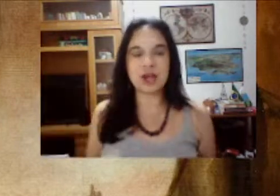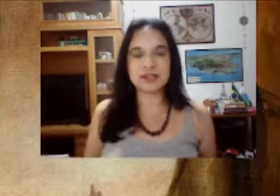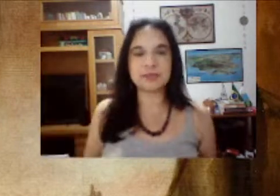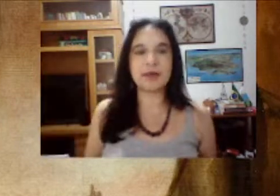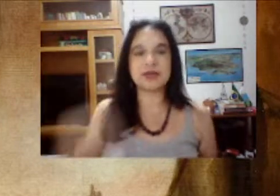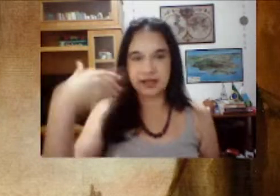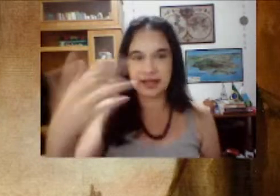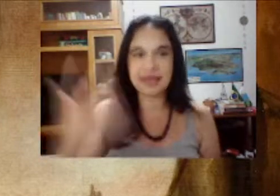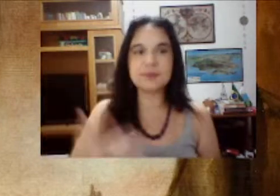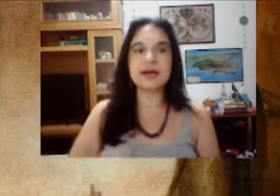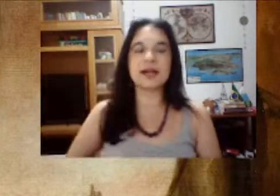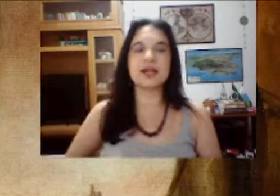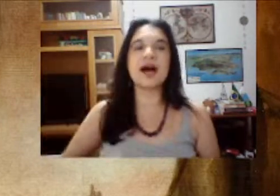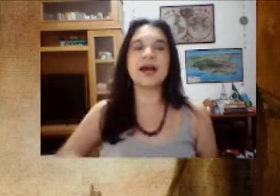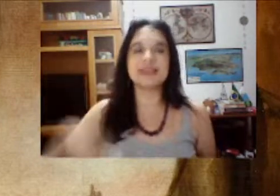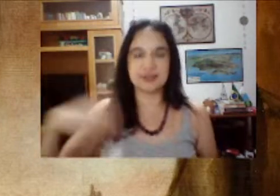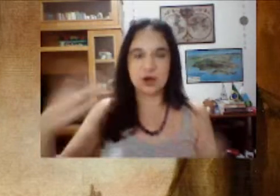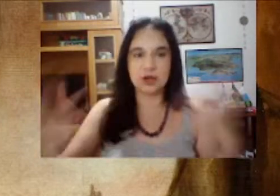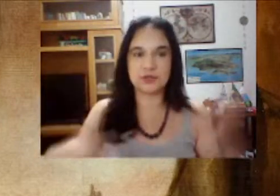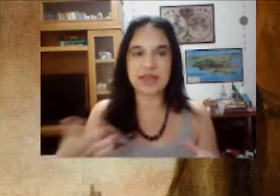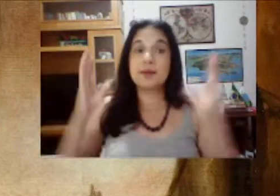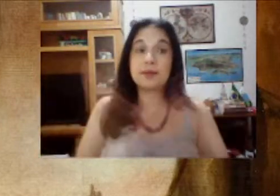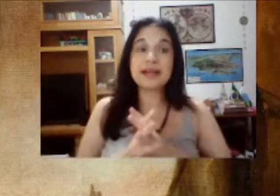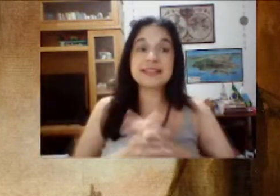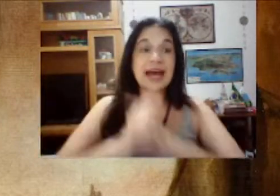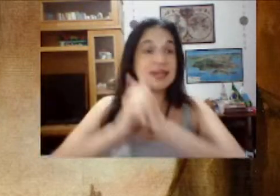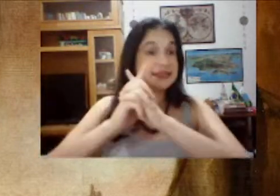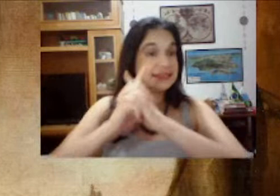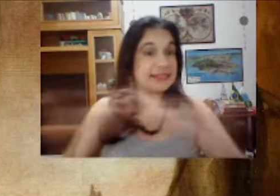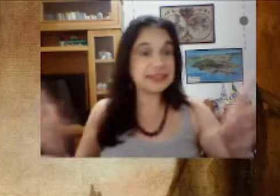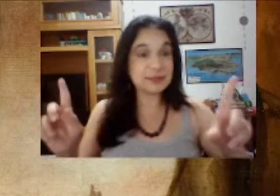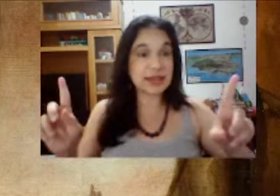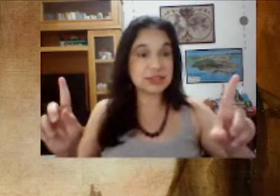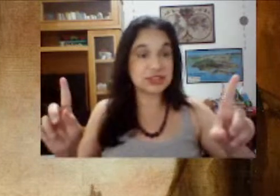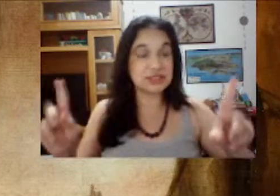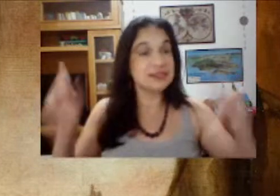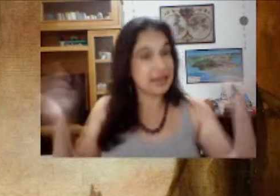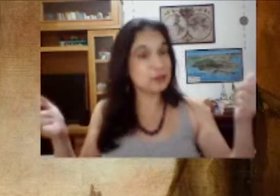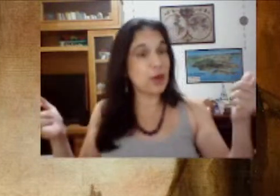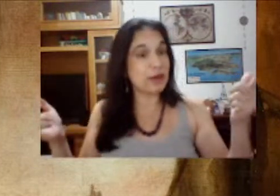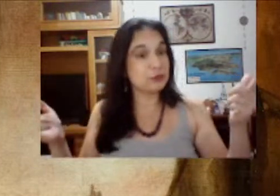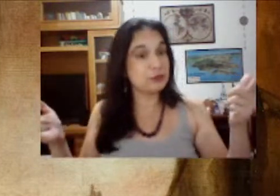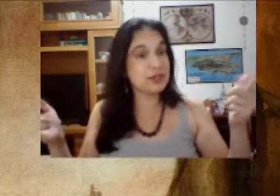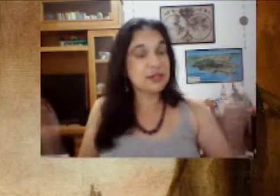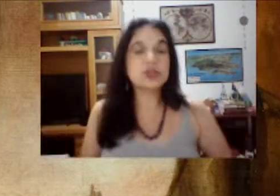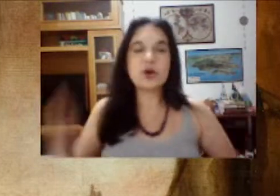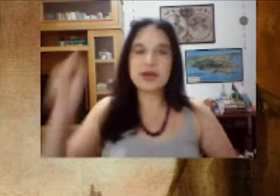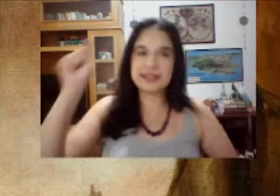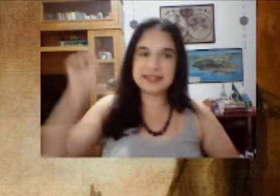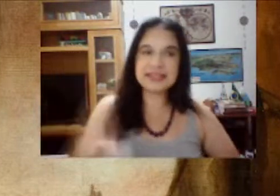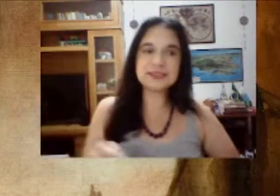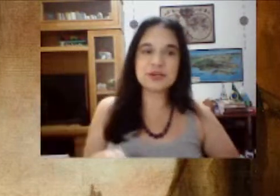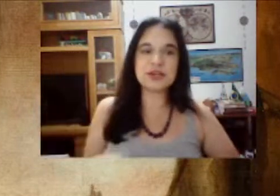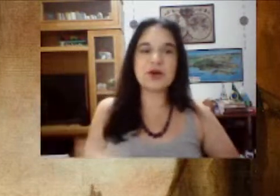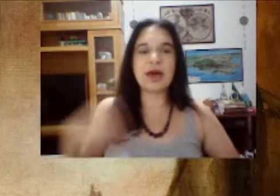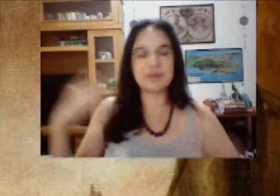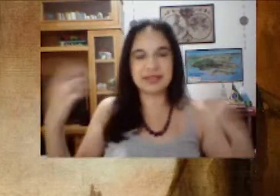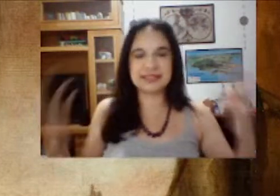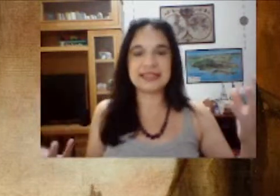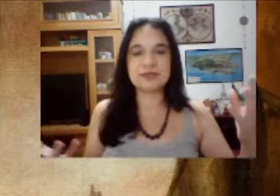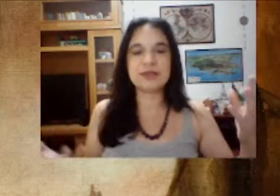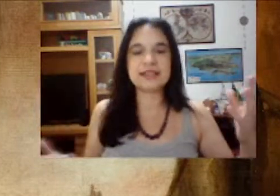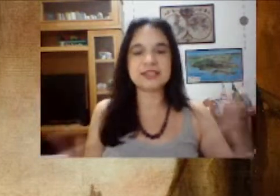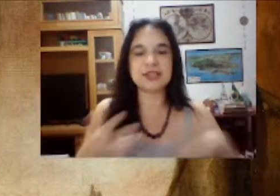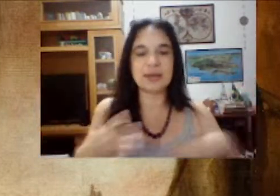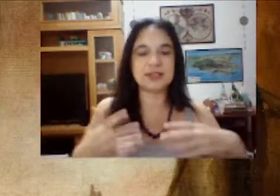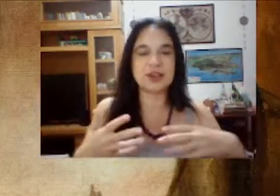I talked about him a lot and all of that, but I didn't mention his wife. So in this video, I'm gonna